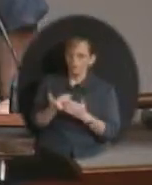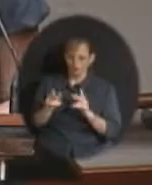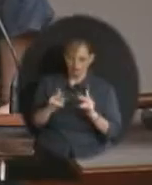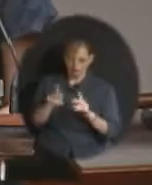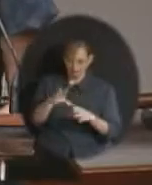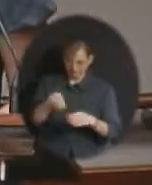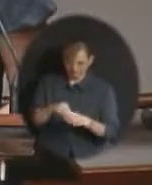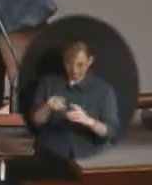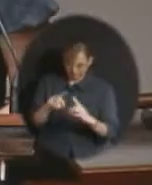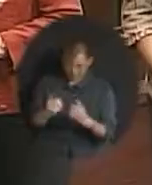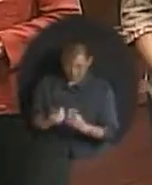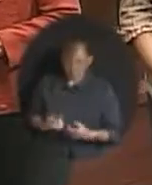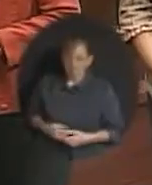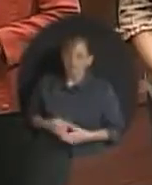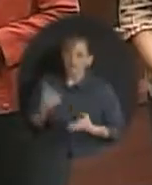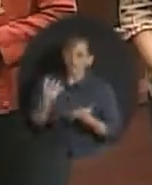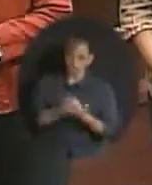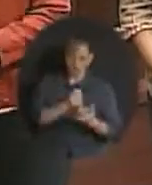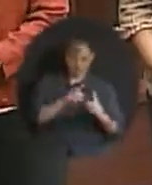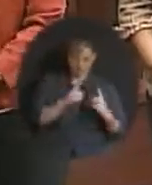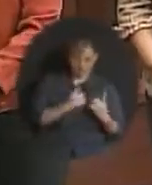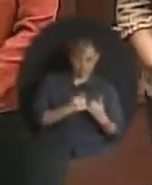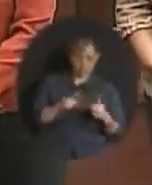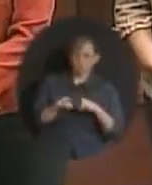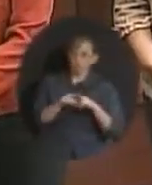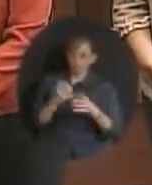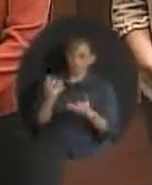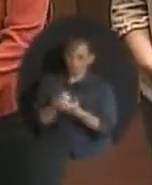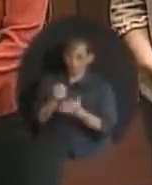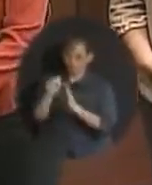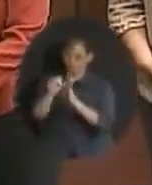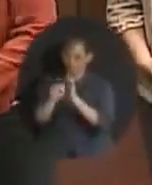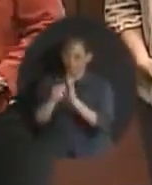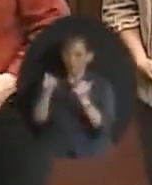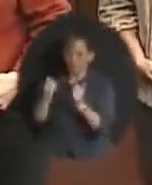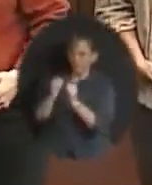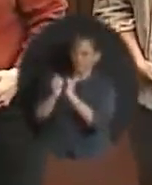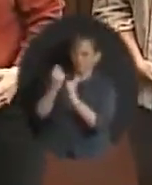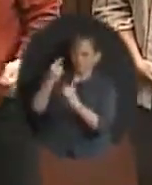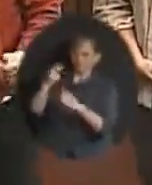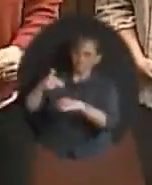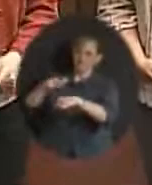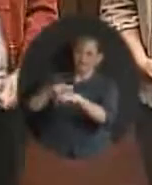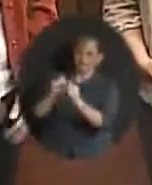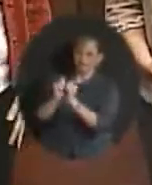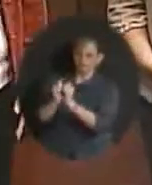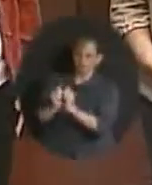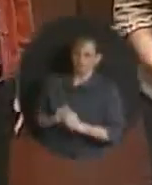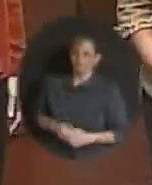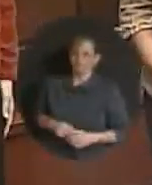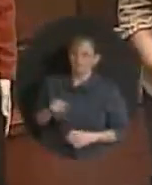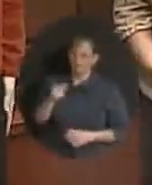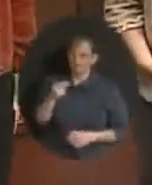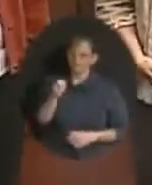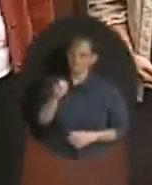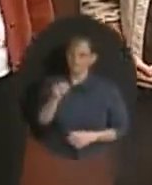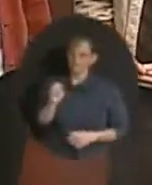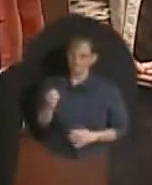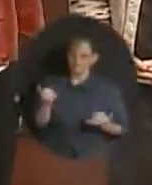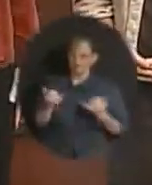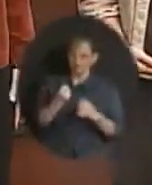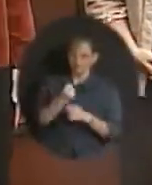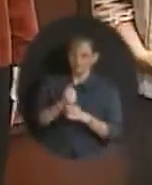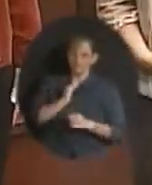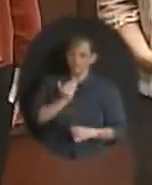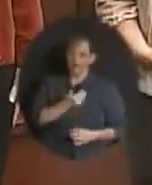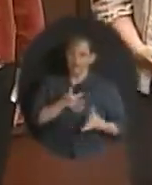district competition, she also won the state competition and is in the running for the national award. The theme of this year's contest was Our American Heritage